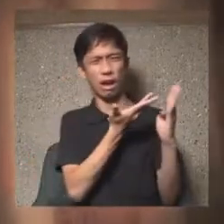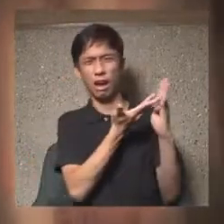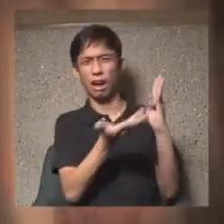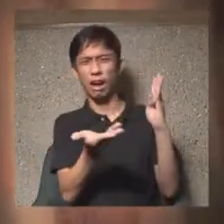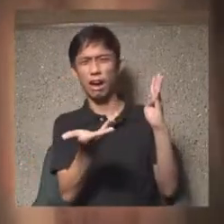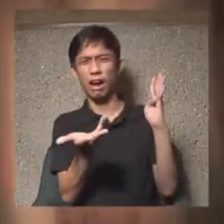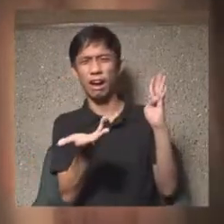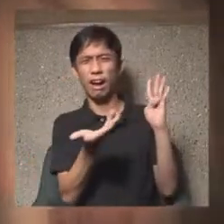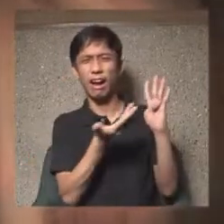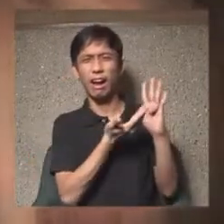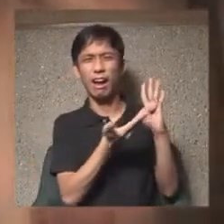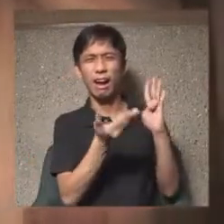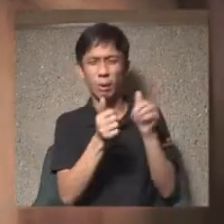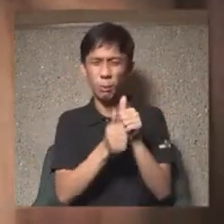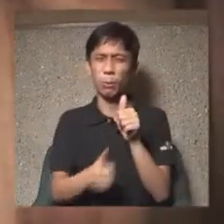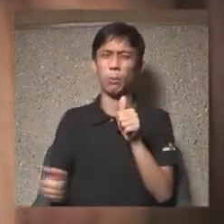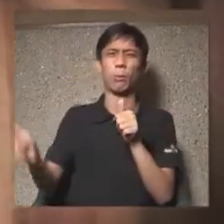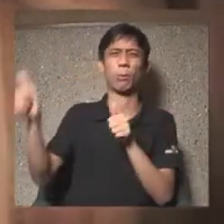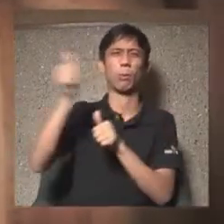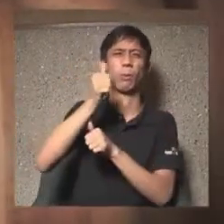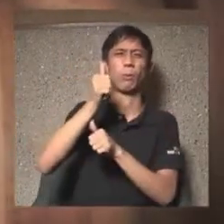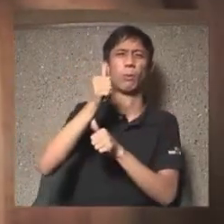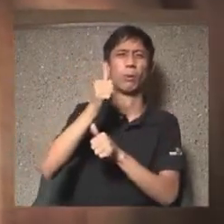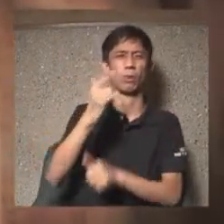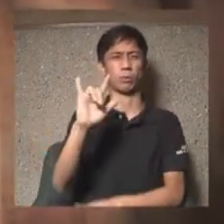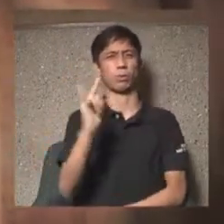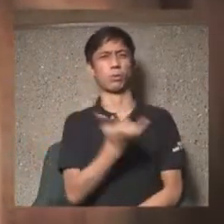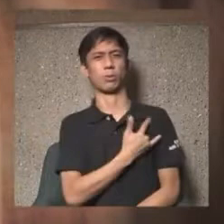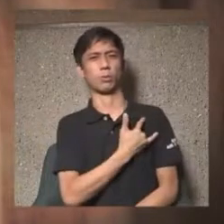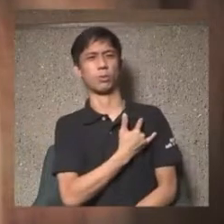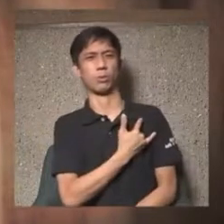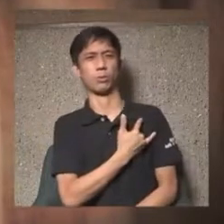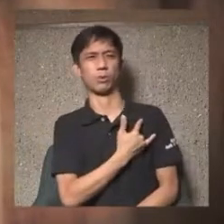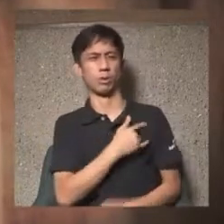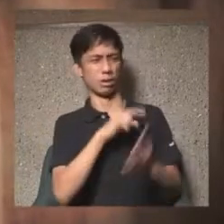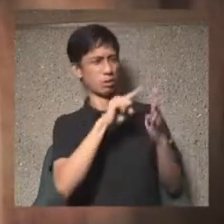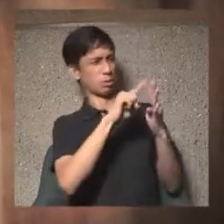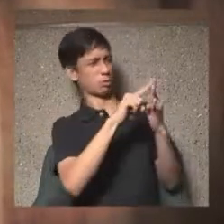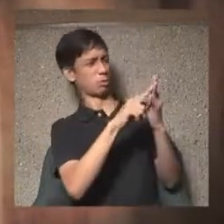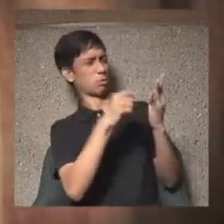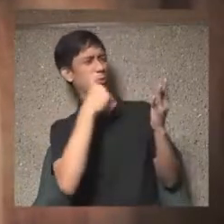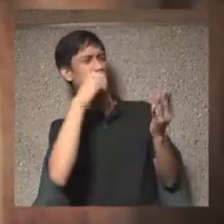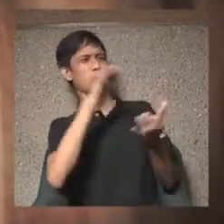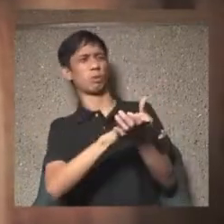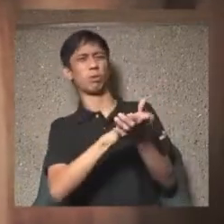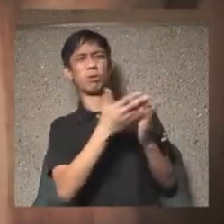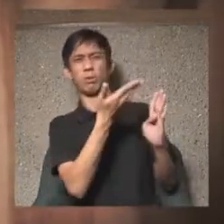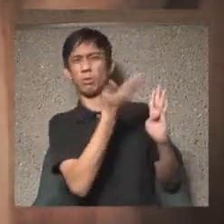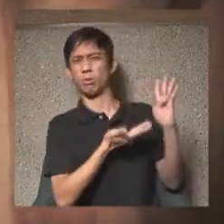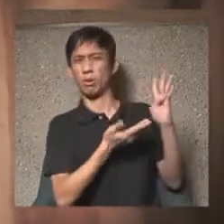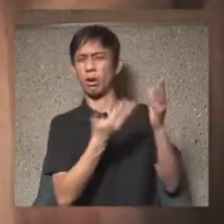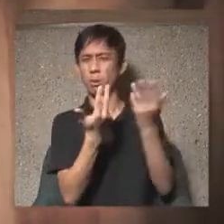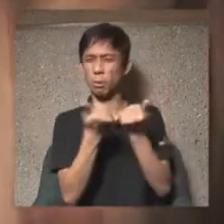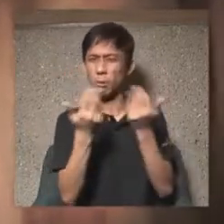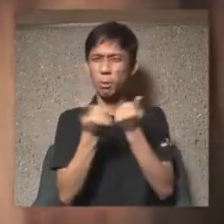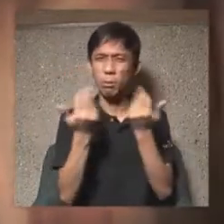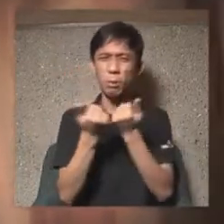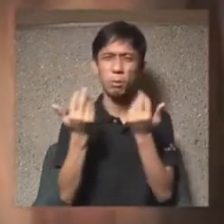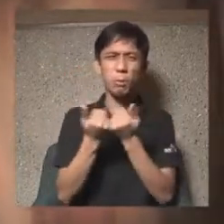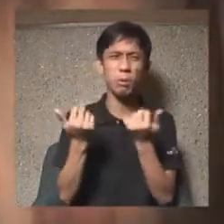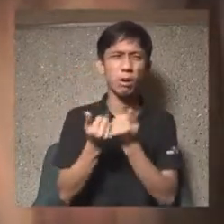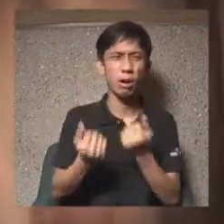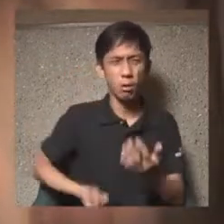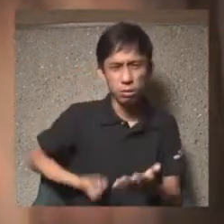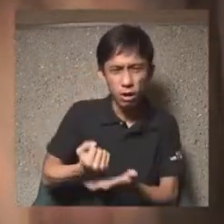love? And these wives even compete on how many babies they can produce. Horrible. It was hard. It's